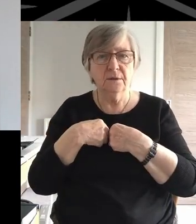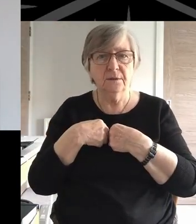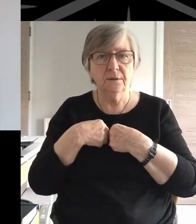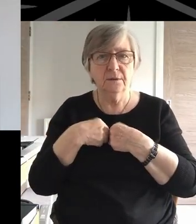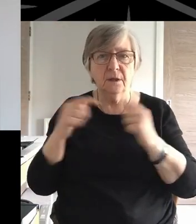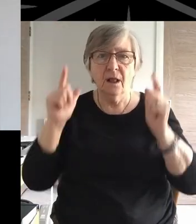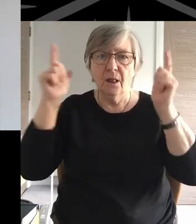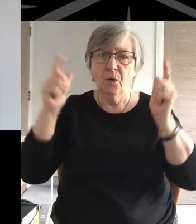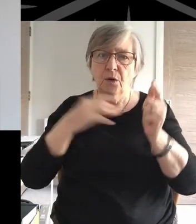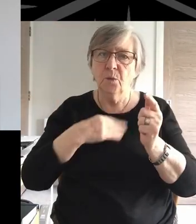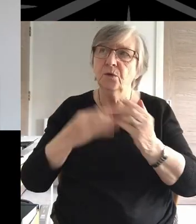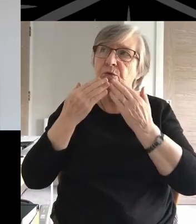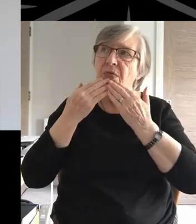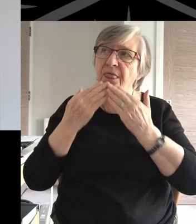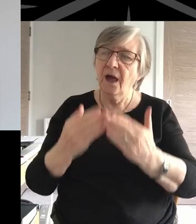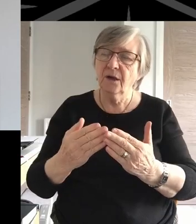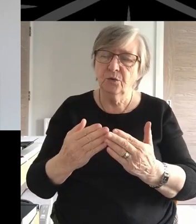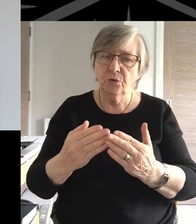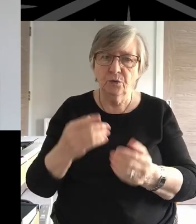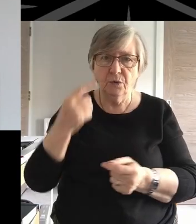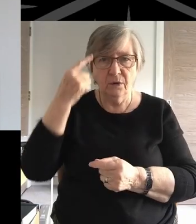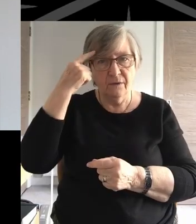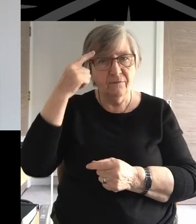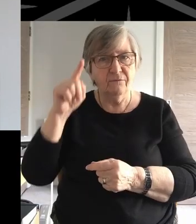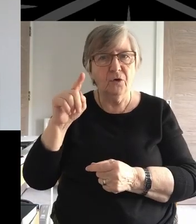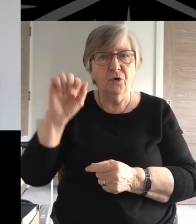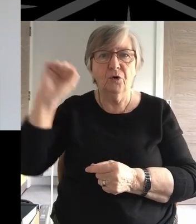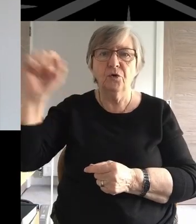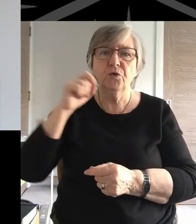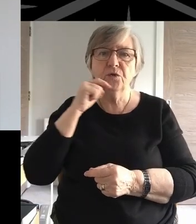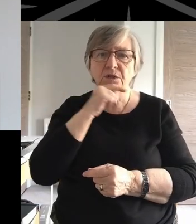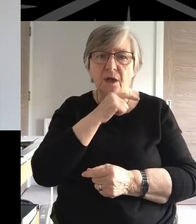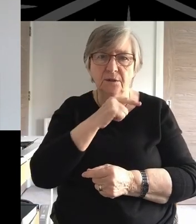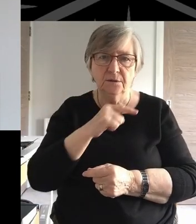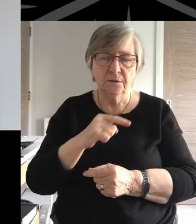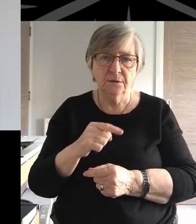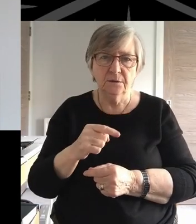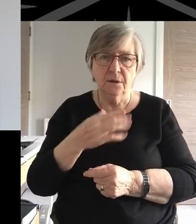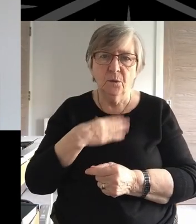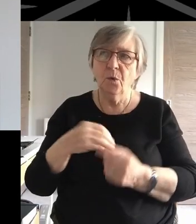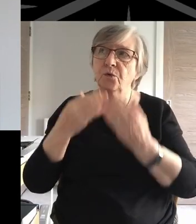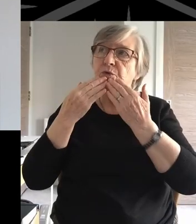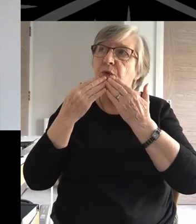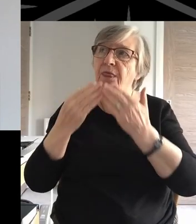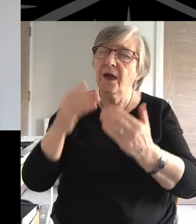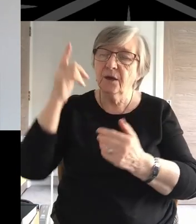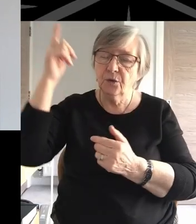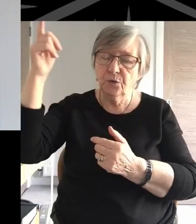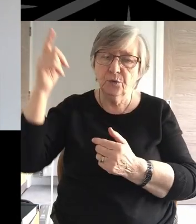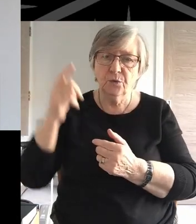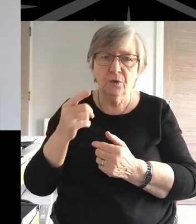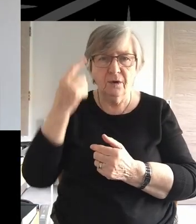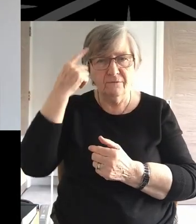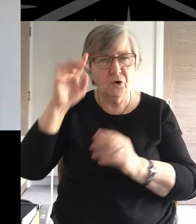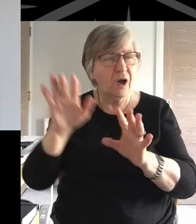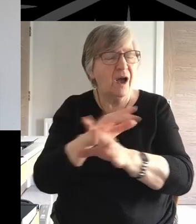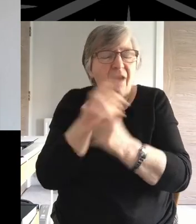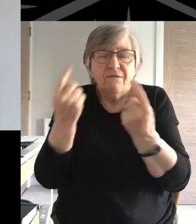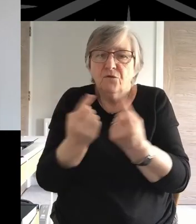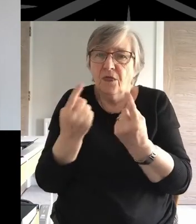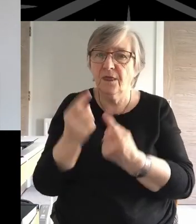Lord, I want to thank you for your Son. I want to thank you for everything you